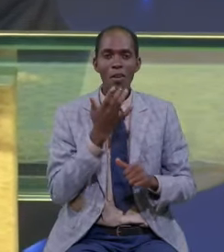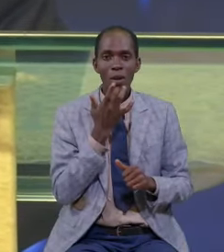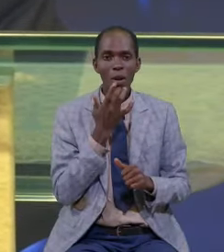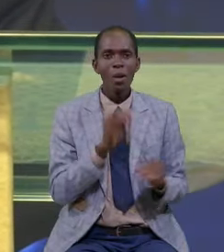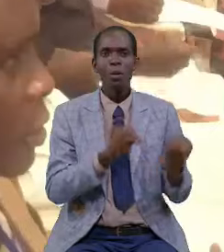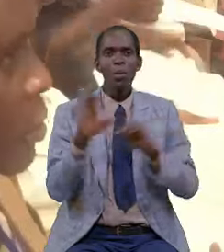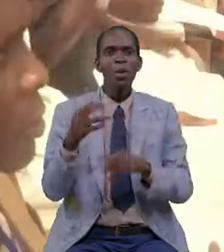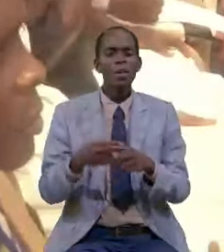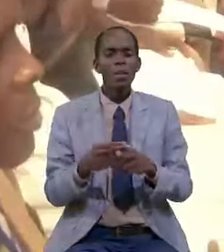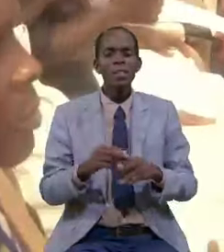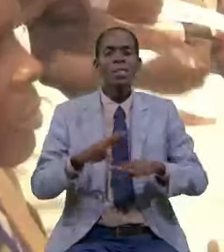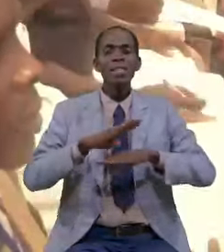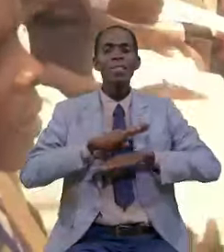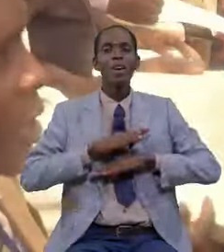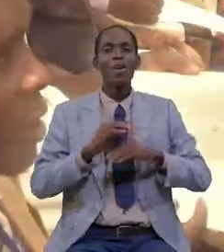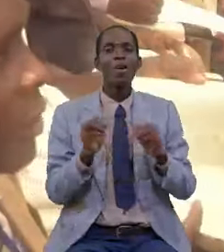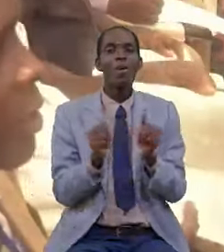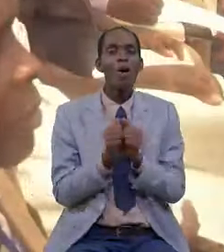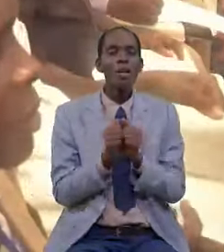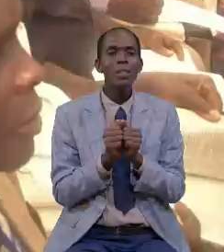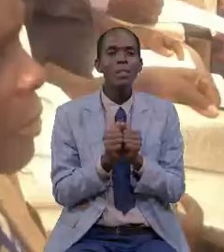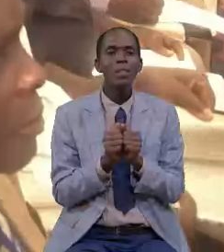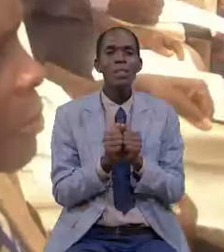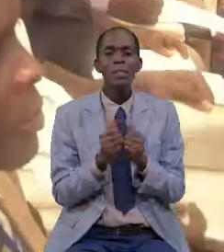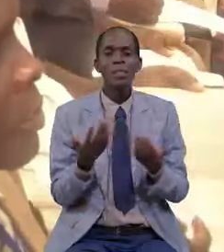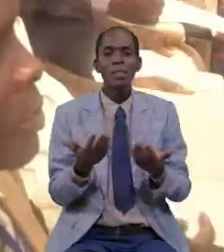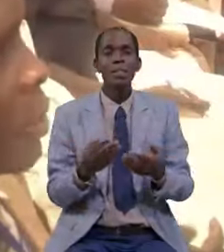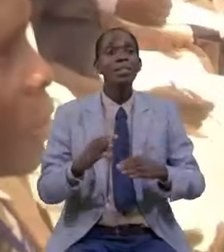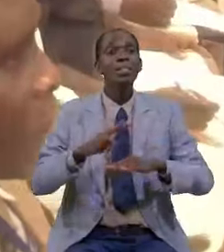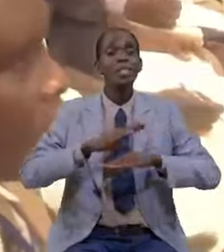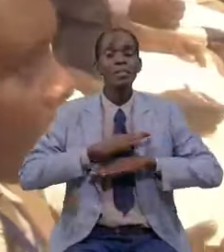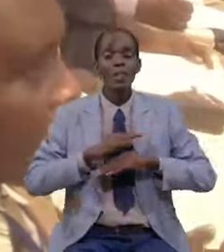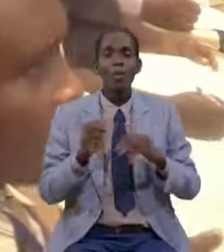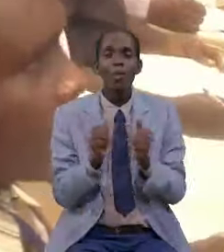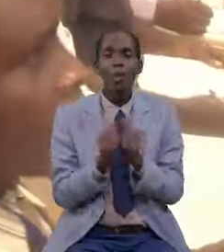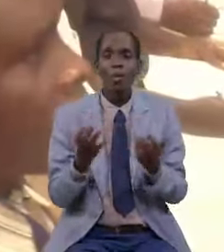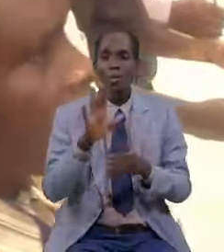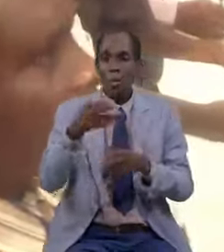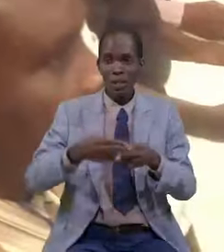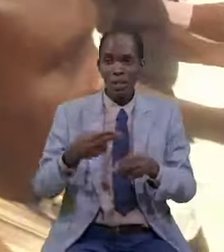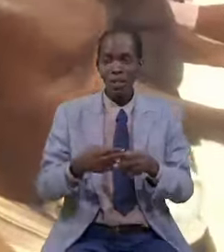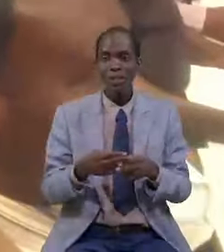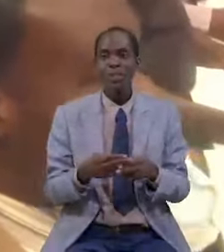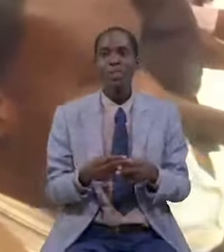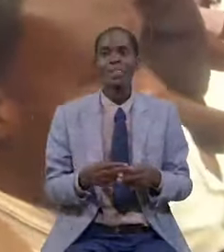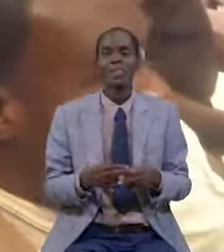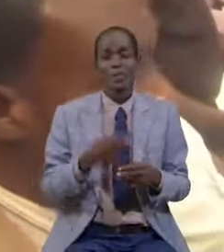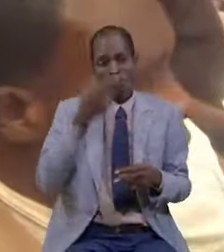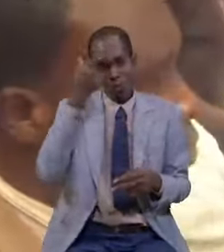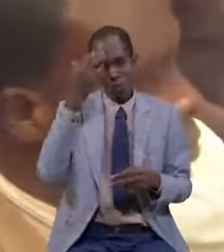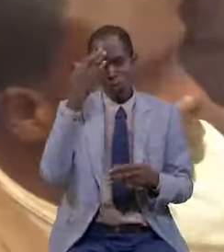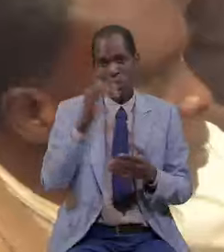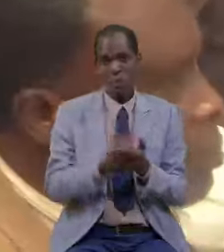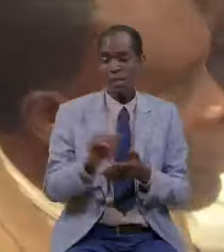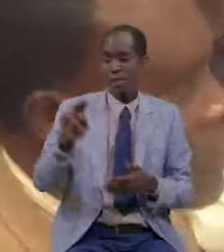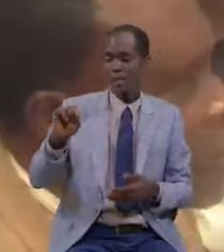Satisfied with favor. I say, can you put your name there? Because, you know, Naphtali is not here